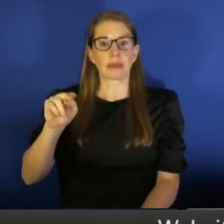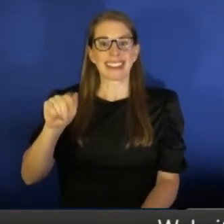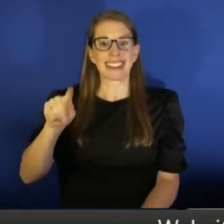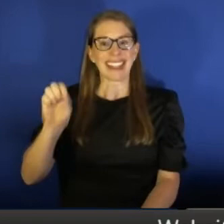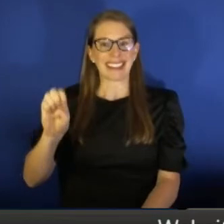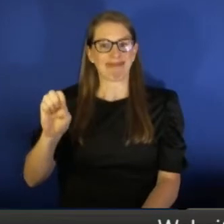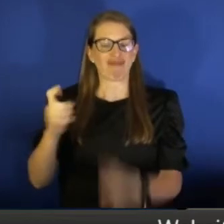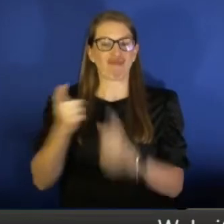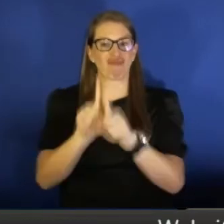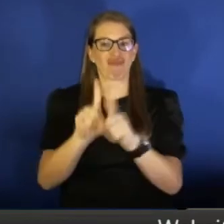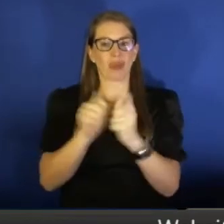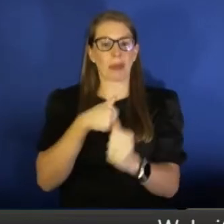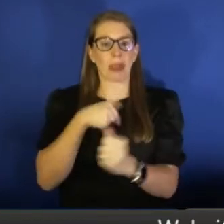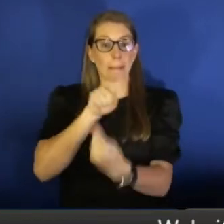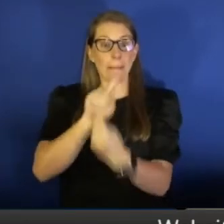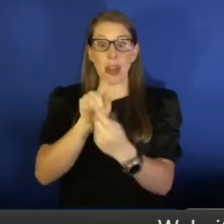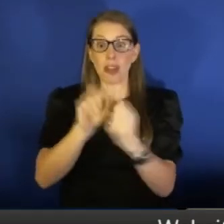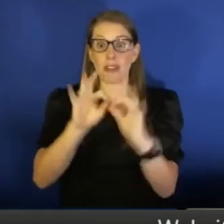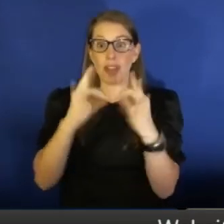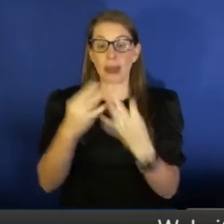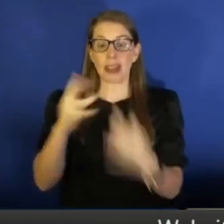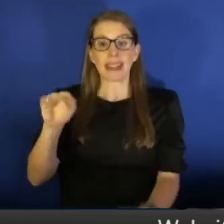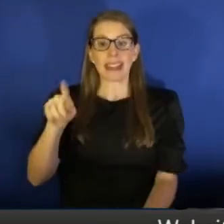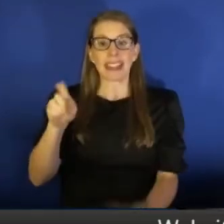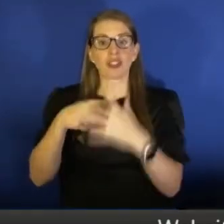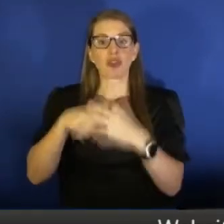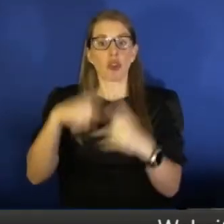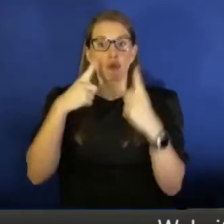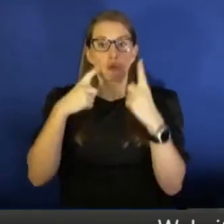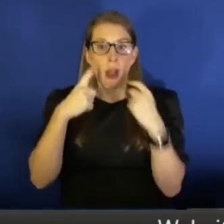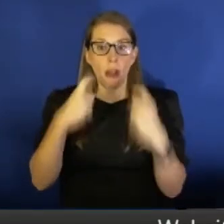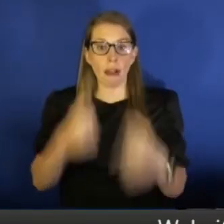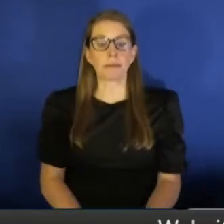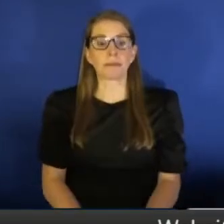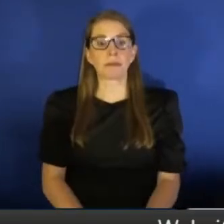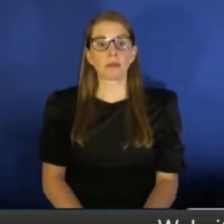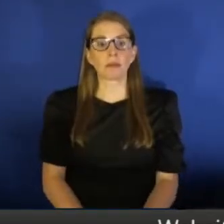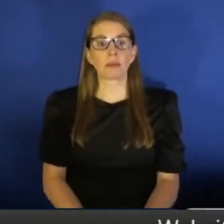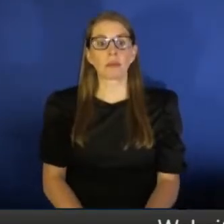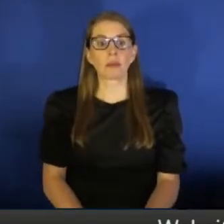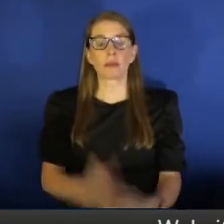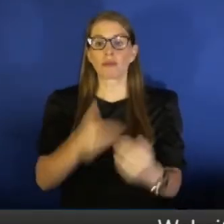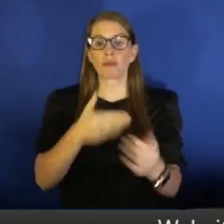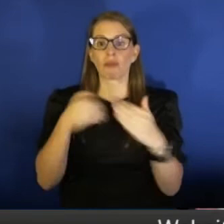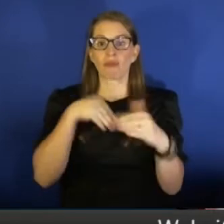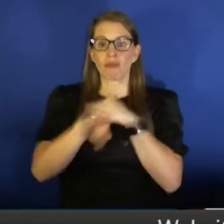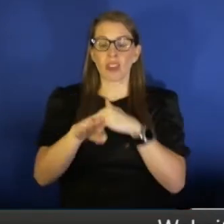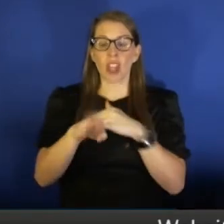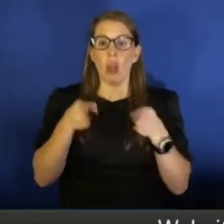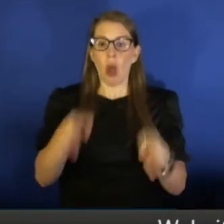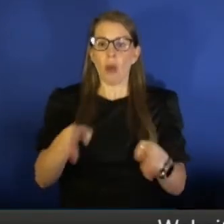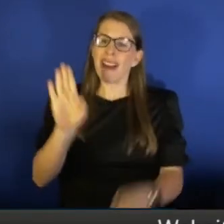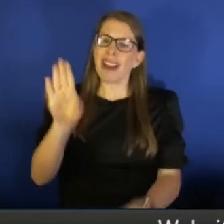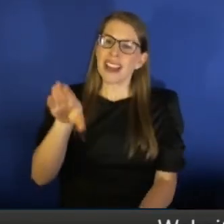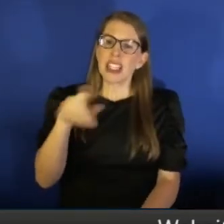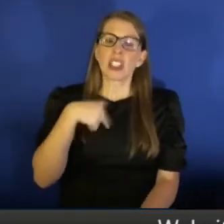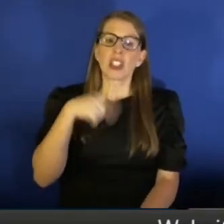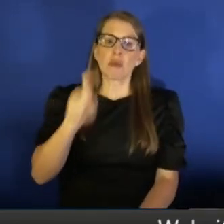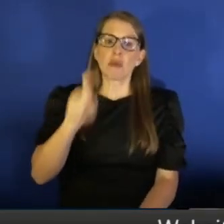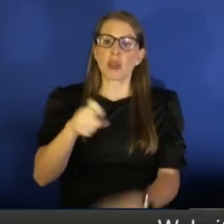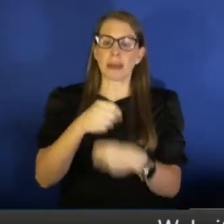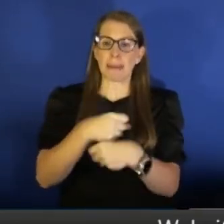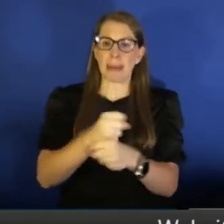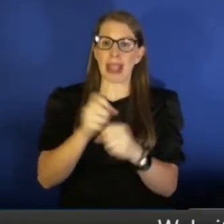we met with the family, Nate started crying. So when I got into the hallway, I said to him, we're supposed to make people feel